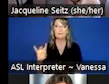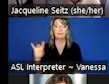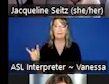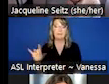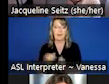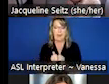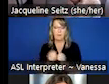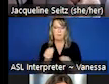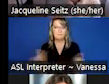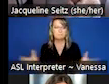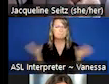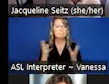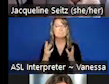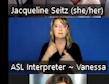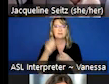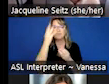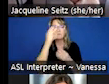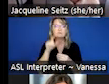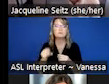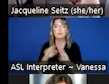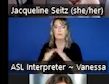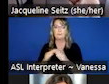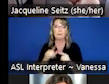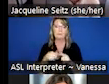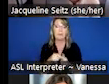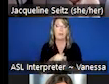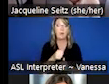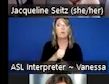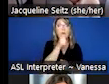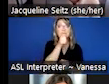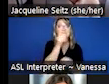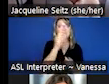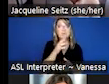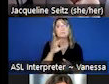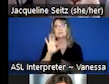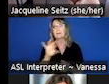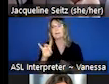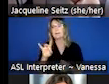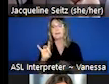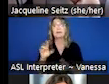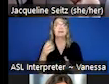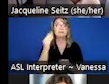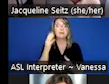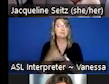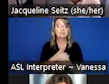with the community about potential data sharing with 911, EMS, law enforcement? And then how is 988 collecting